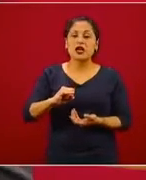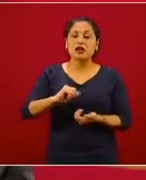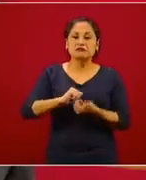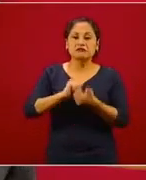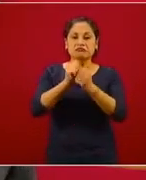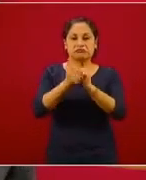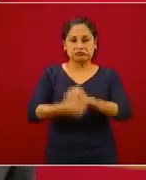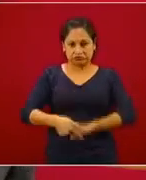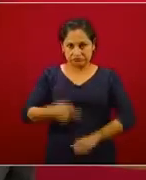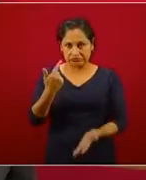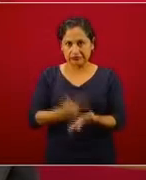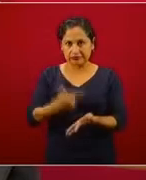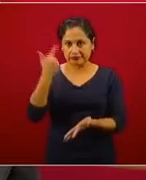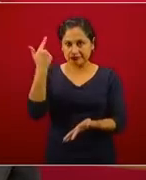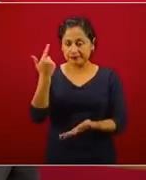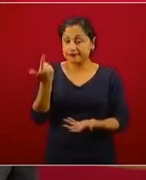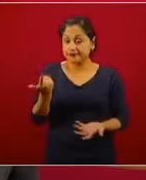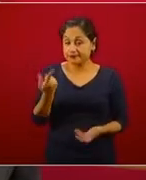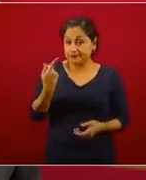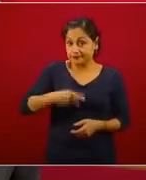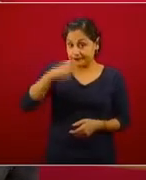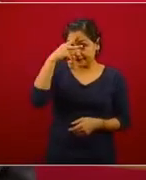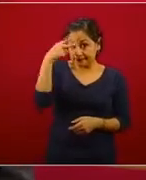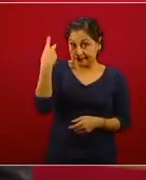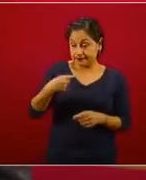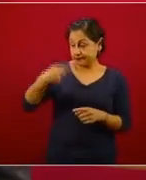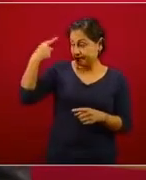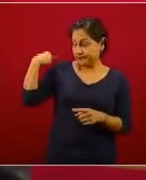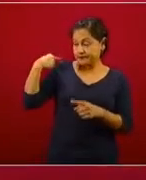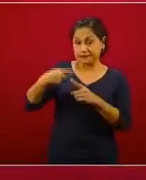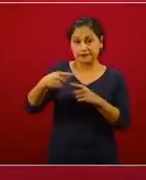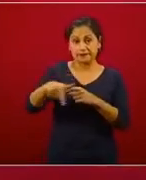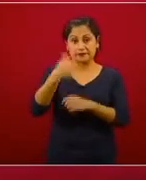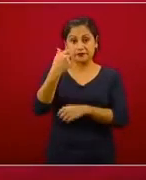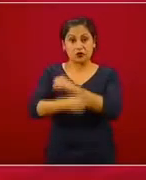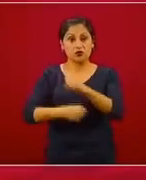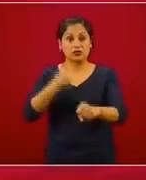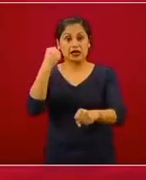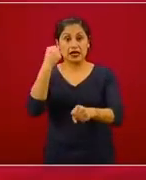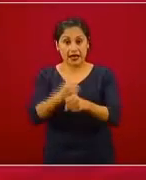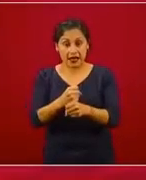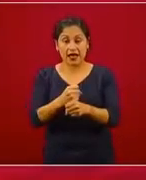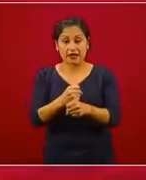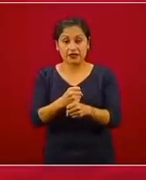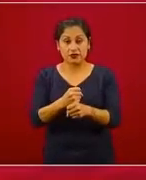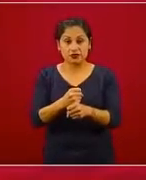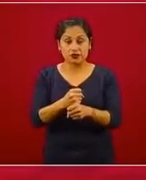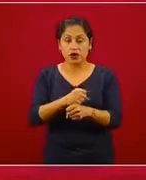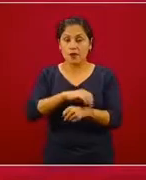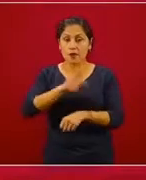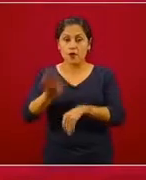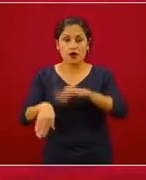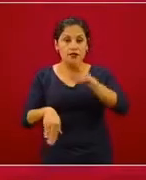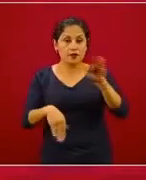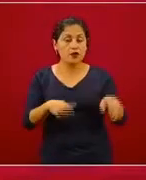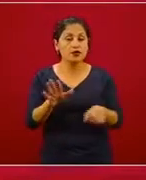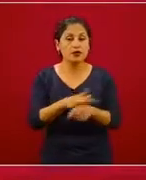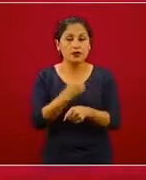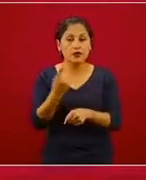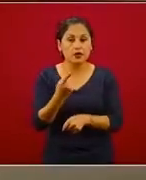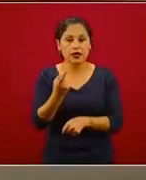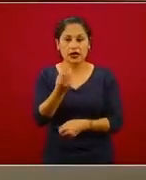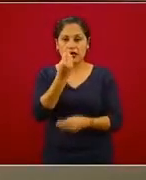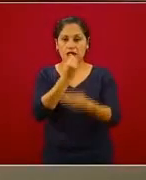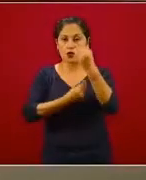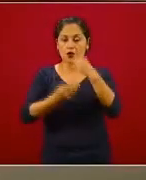Some other diseases, non-transmissible disease, those chronic disease, and there's also, it is very important in Mexico